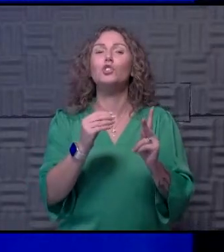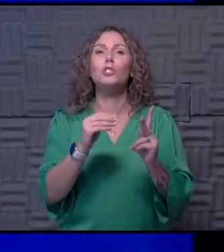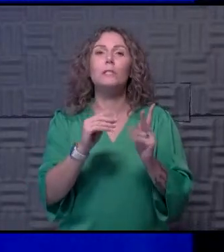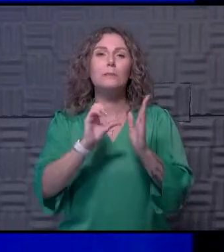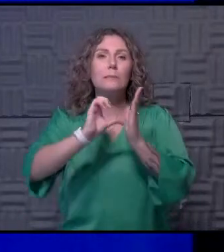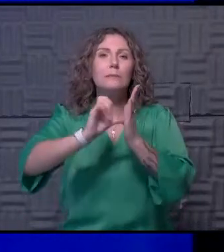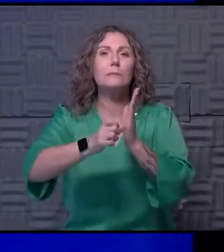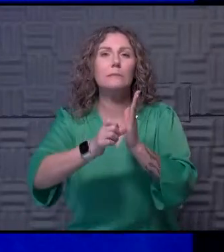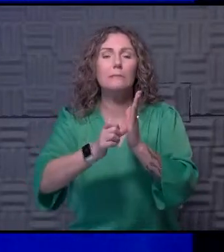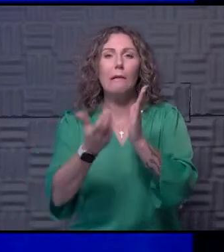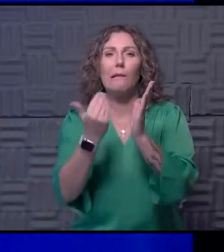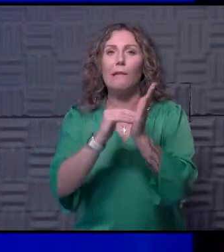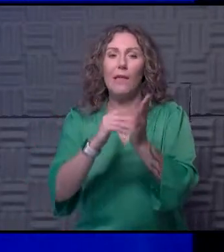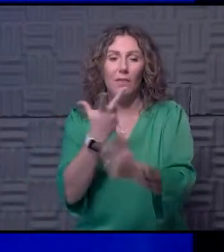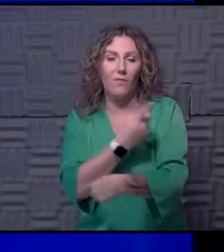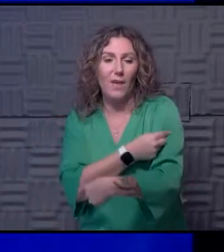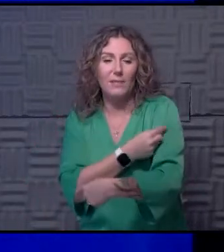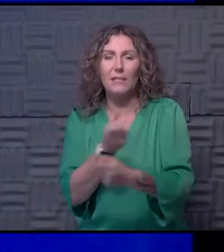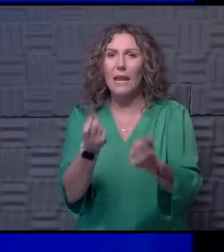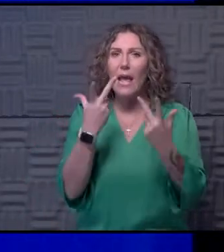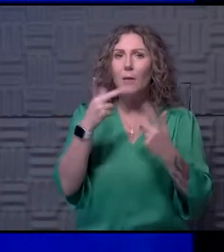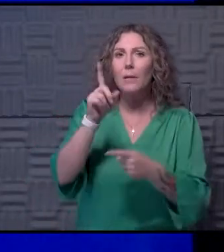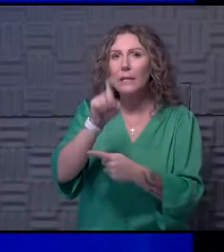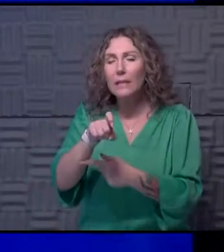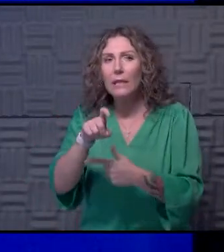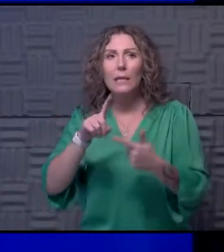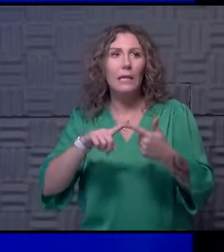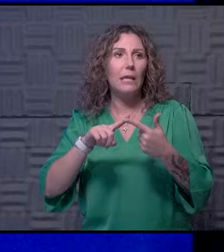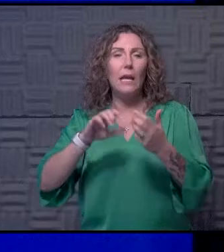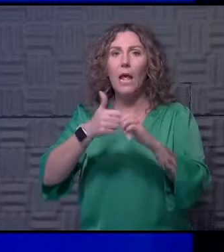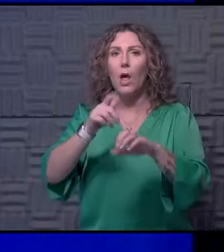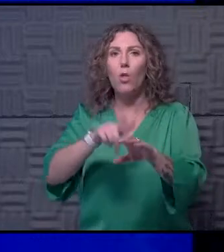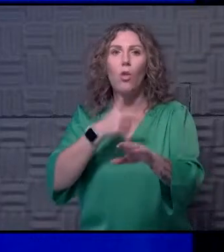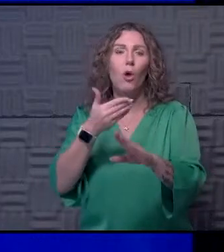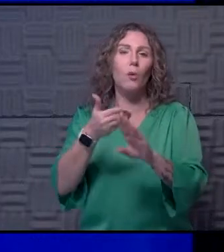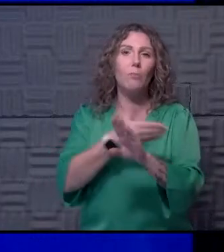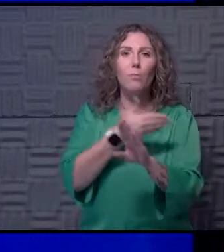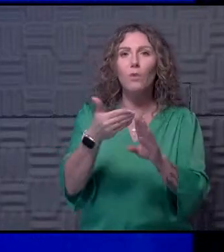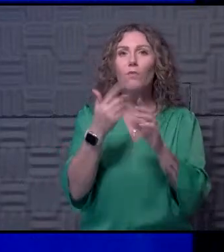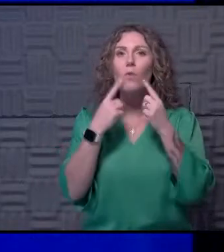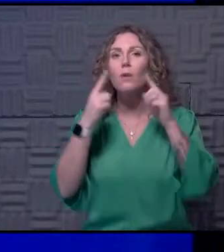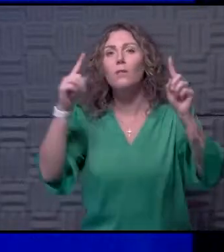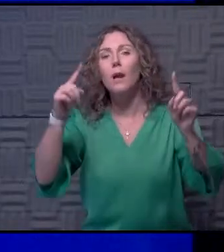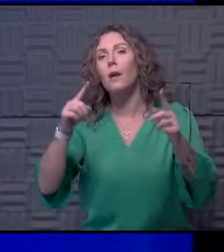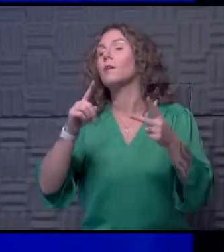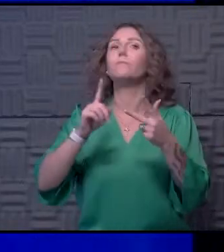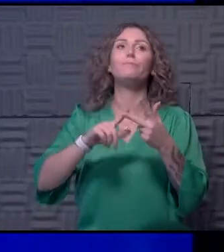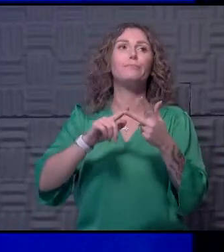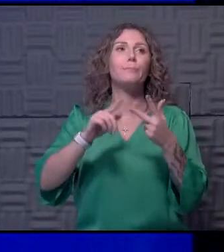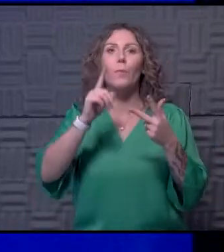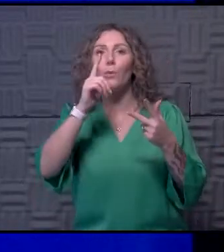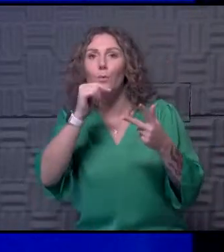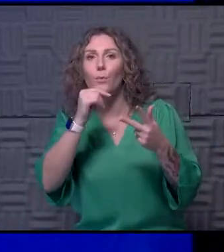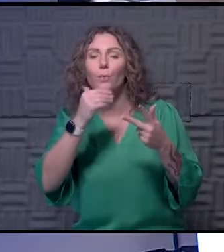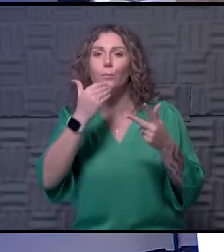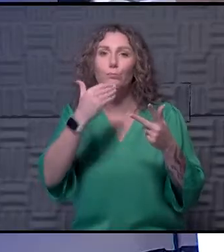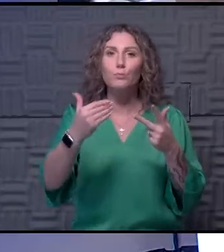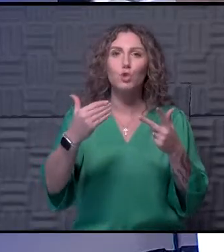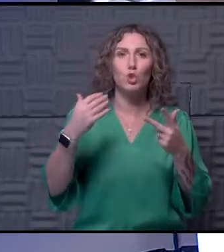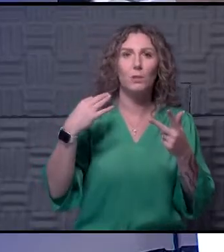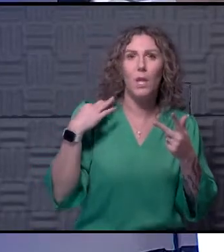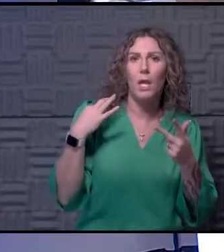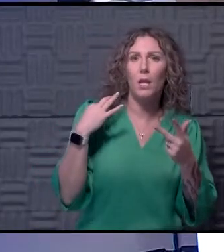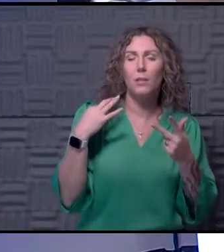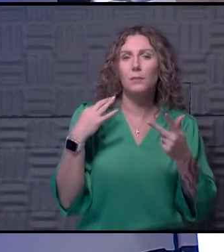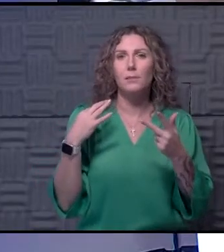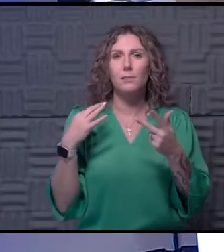the vaccine? Like how many shots you have to have, how long before it's effective, who are good candidates for it as